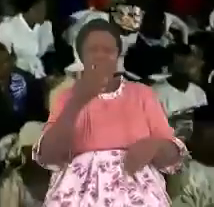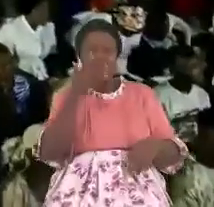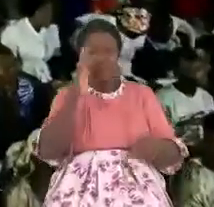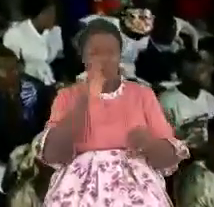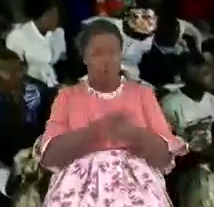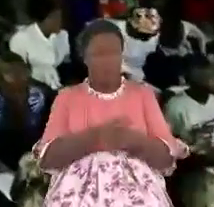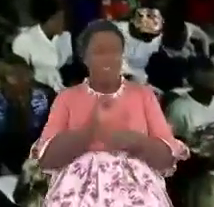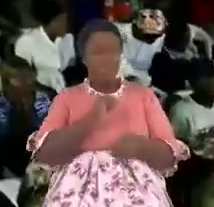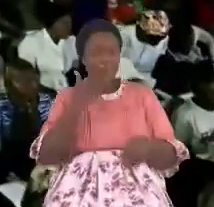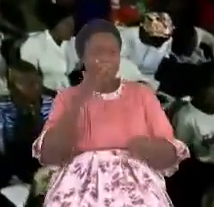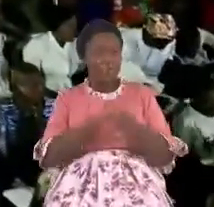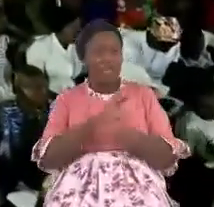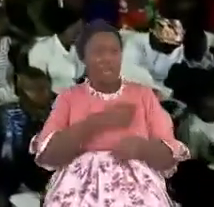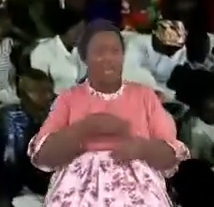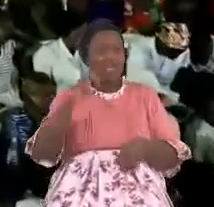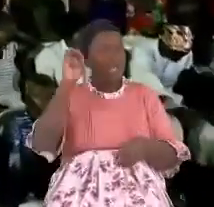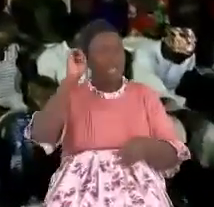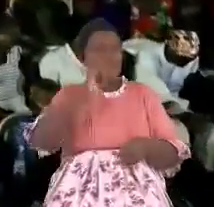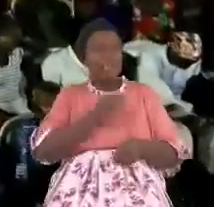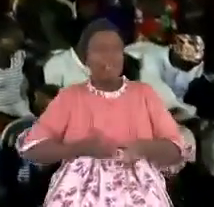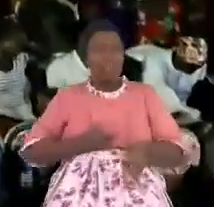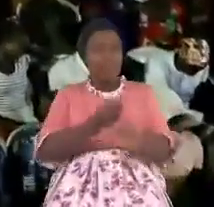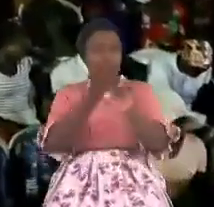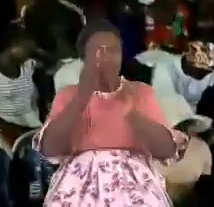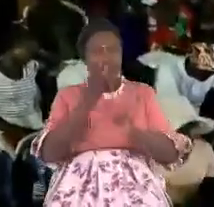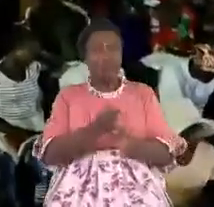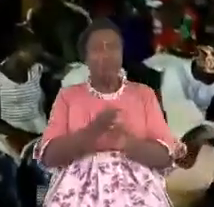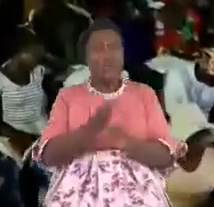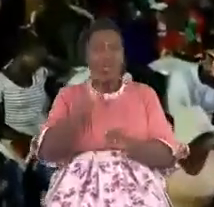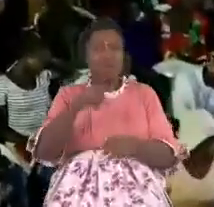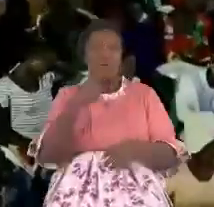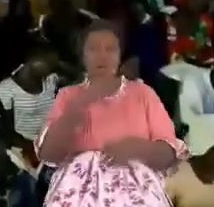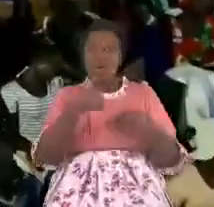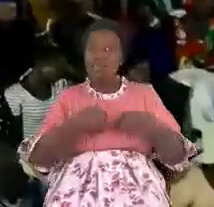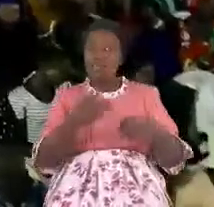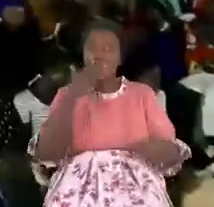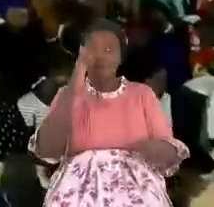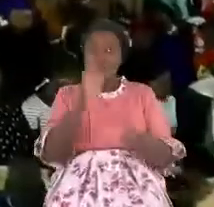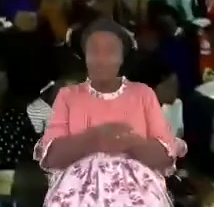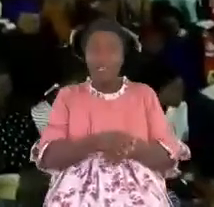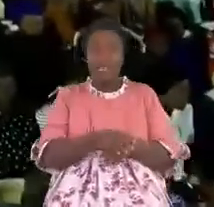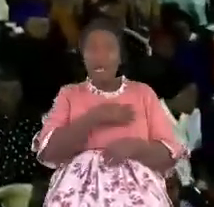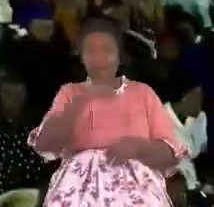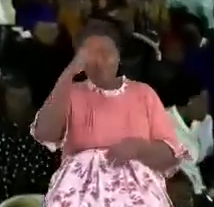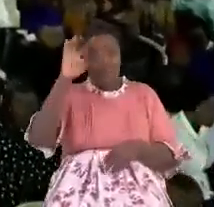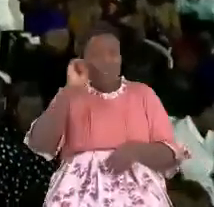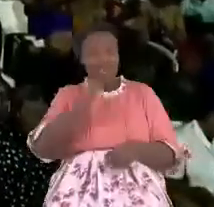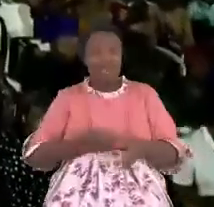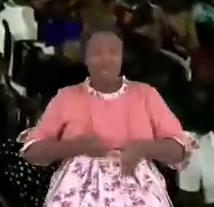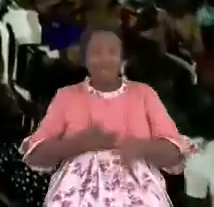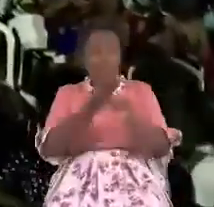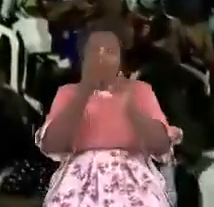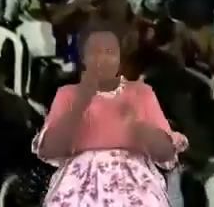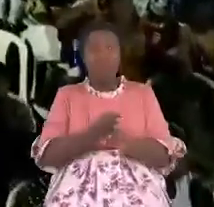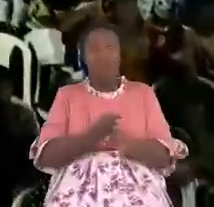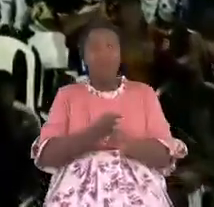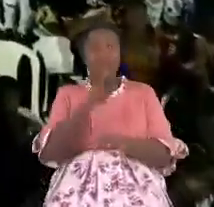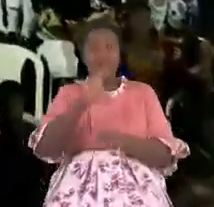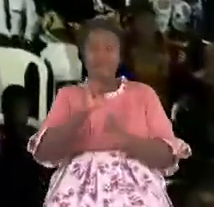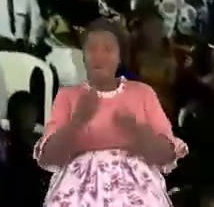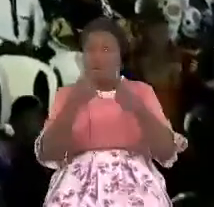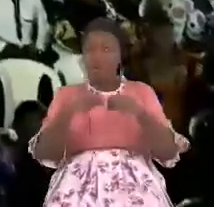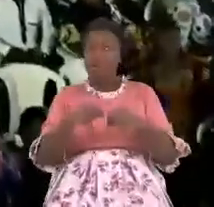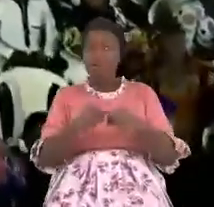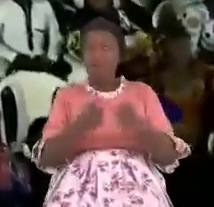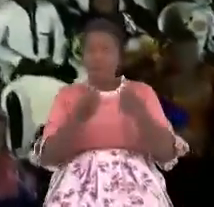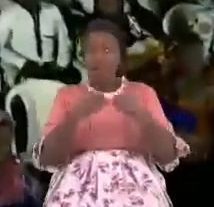is faithful who has promised. And because he is faithful, you can come,